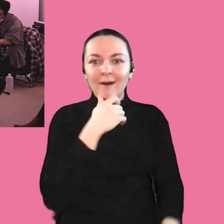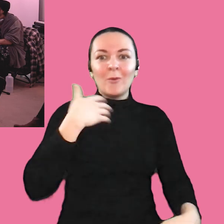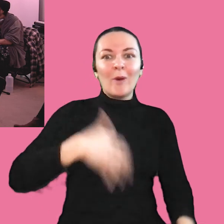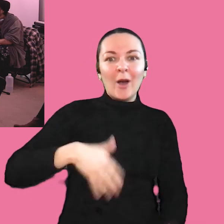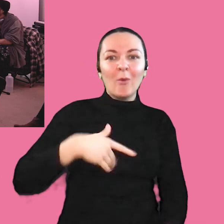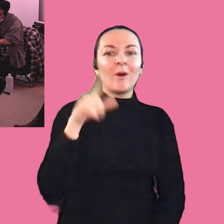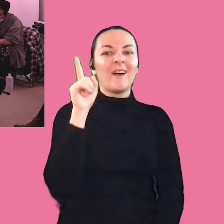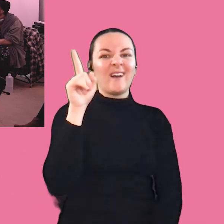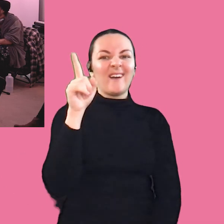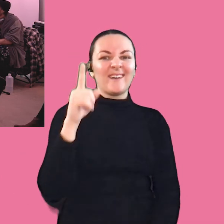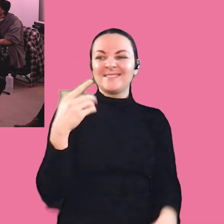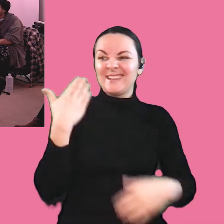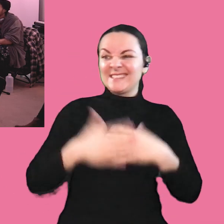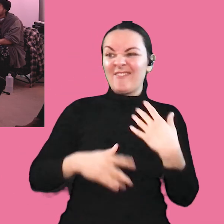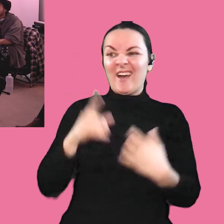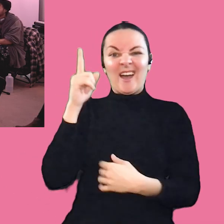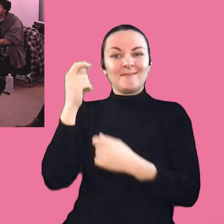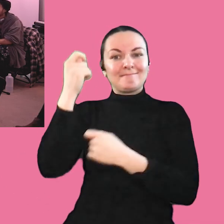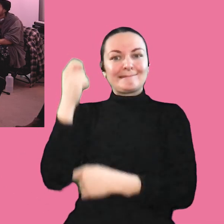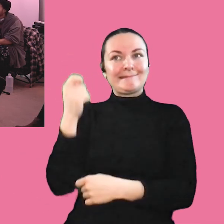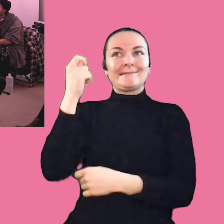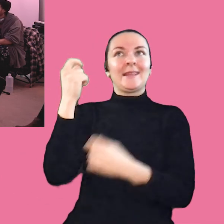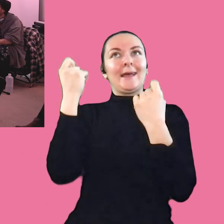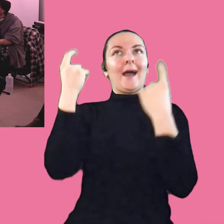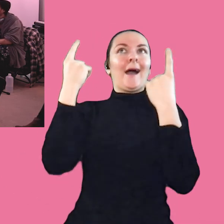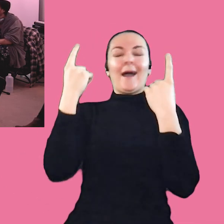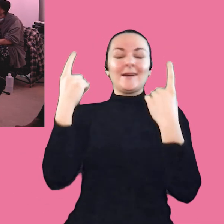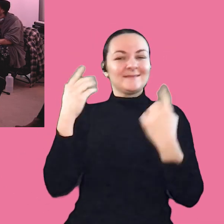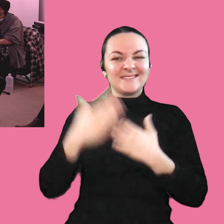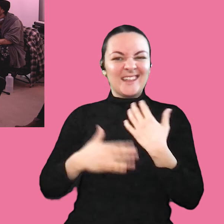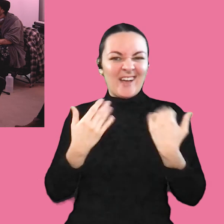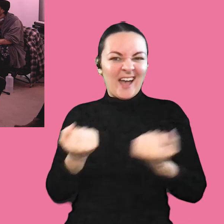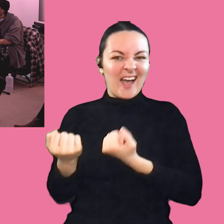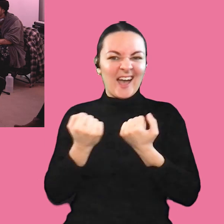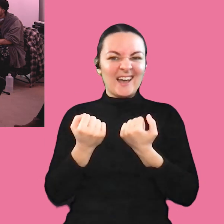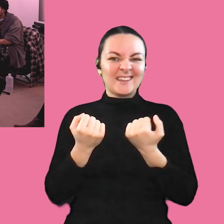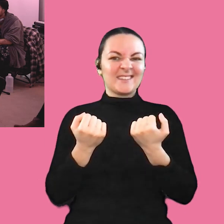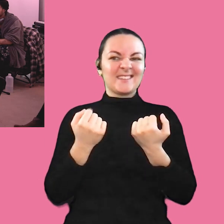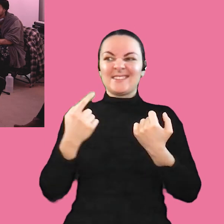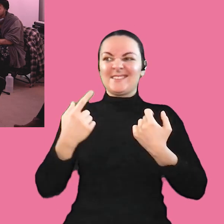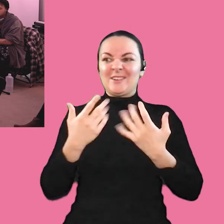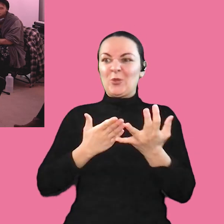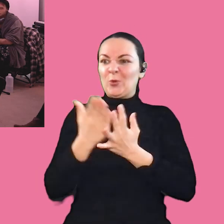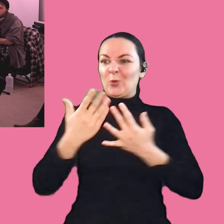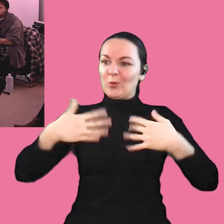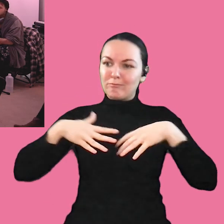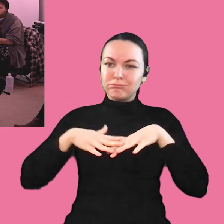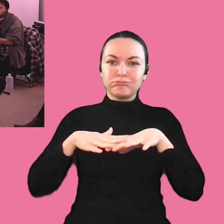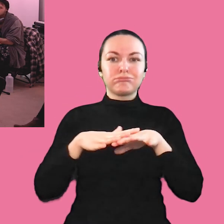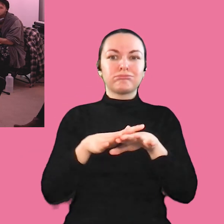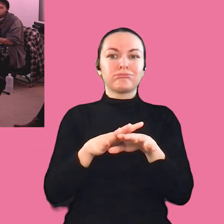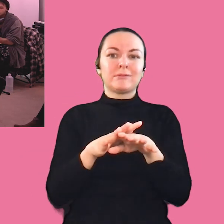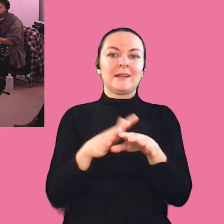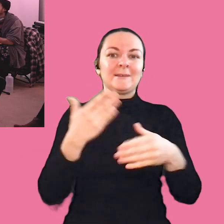was no magical light bulb moment, it's just something that you built. And I just, like infiltrate into